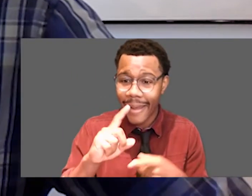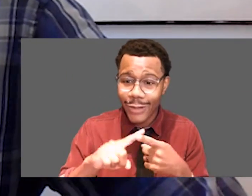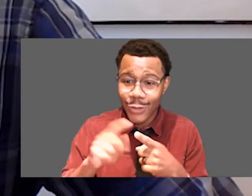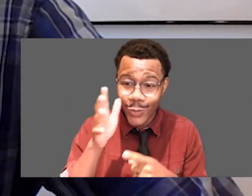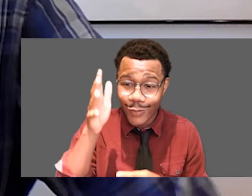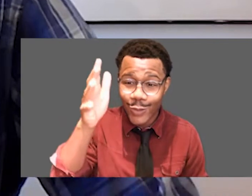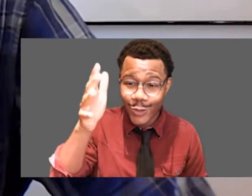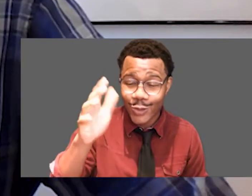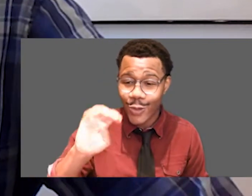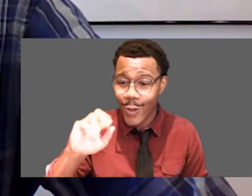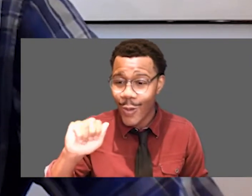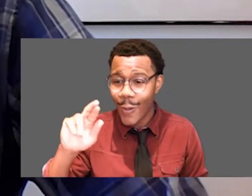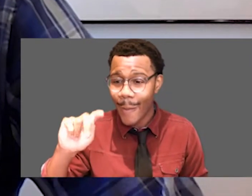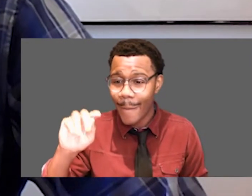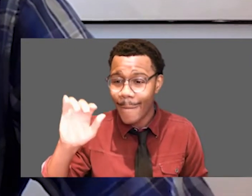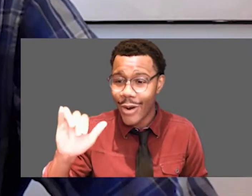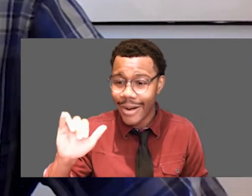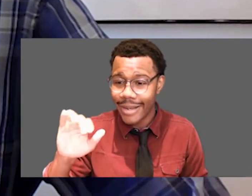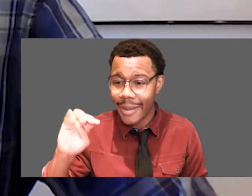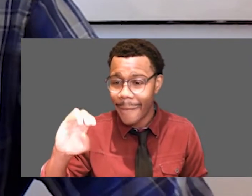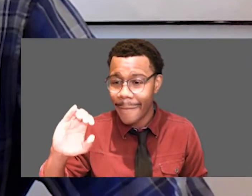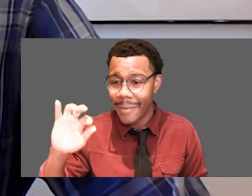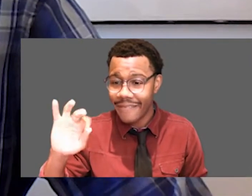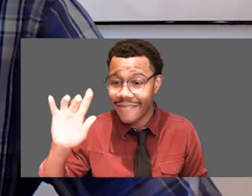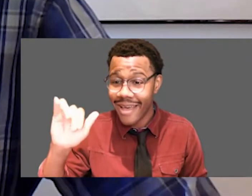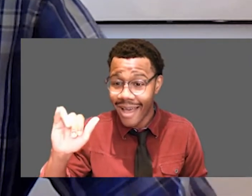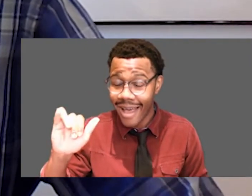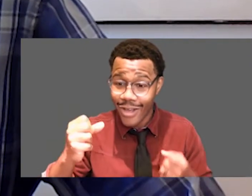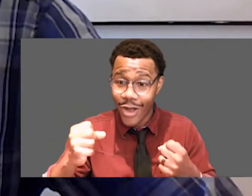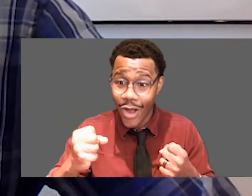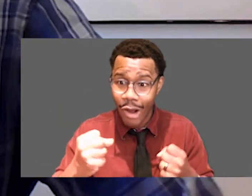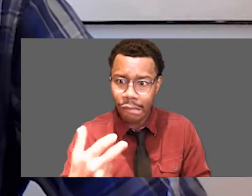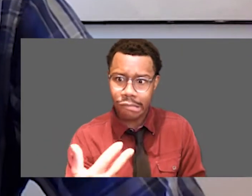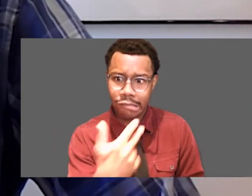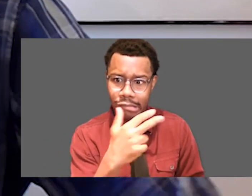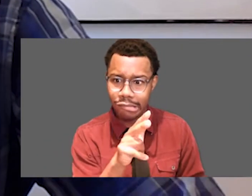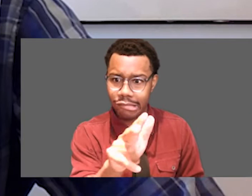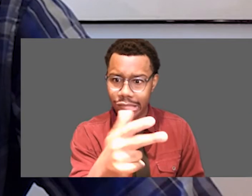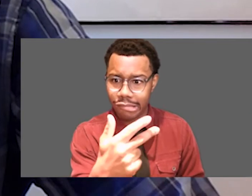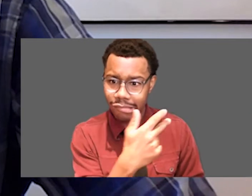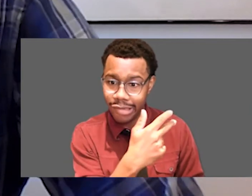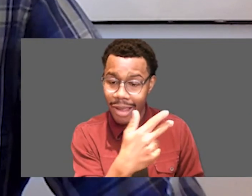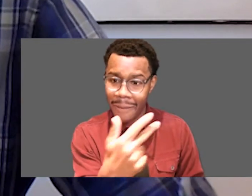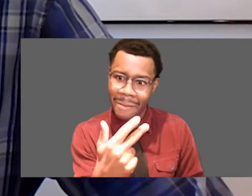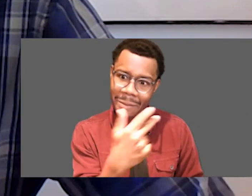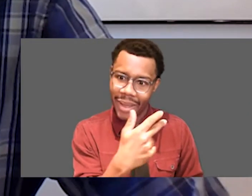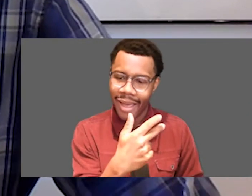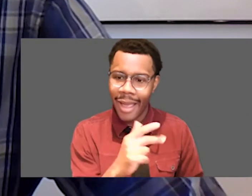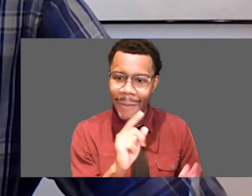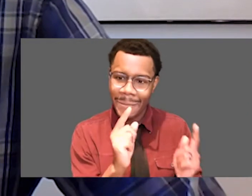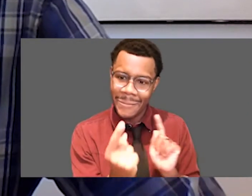1992 and have a long talk with that sad and anxious 10-year-old me. I would